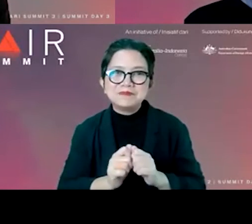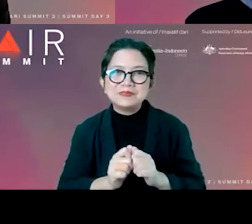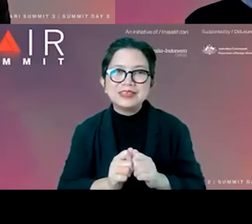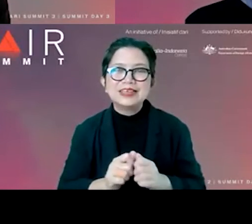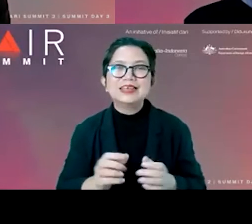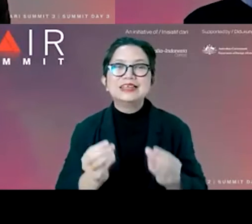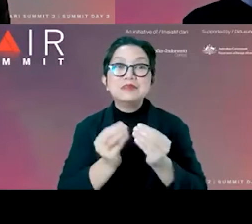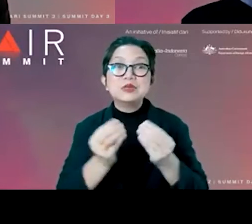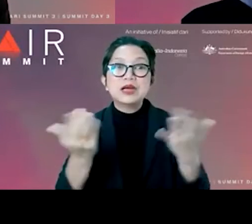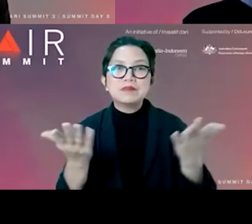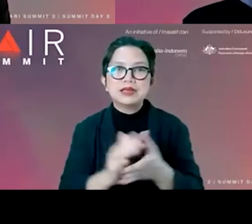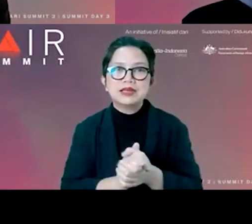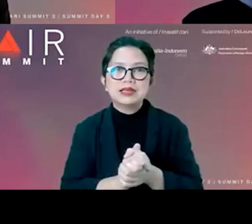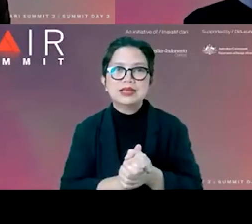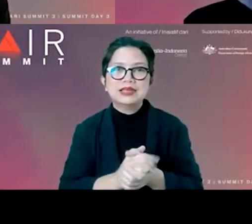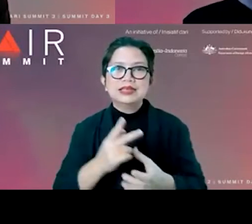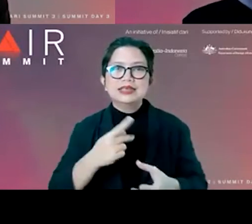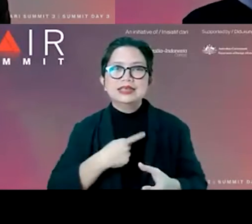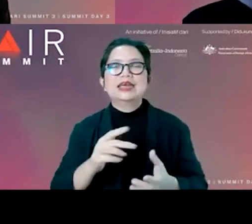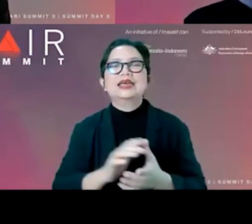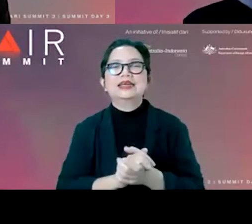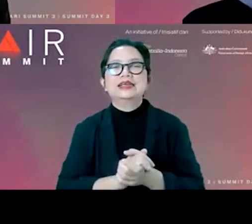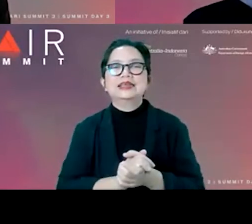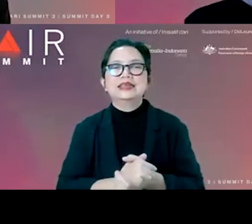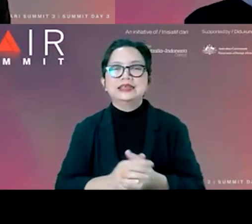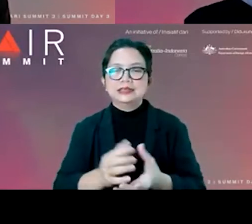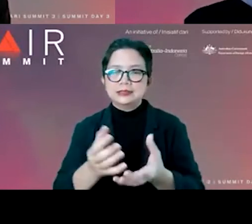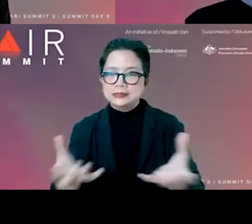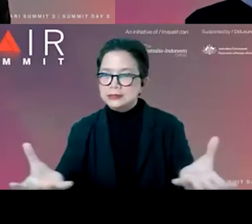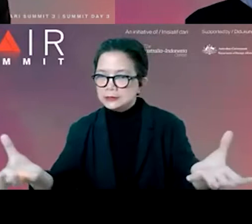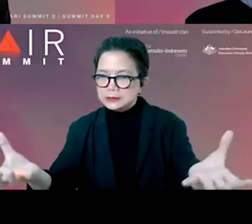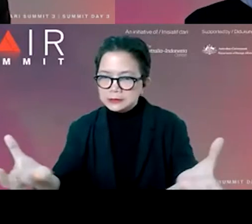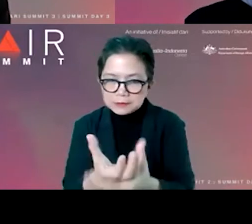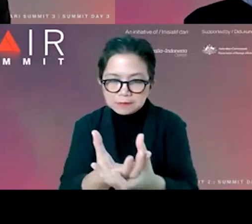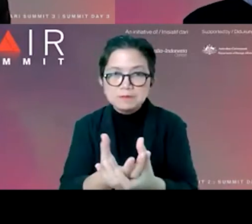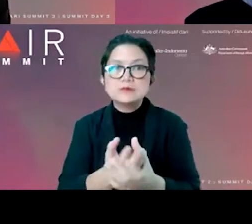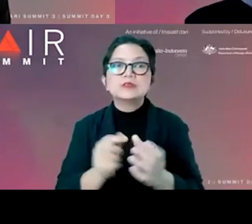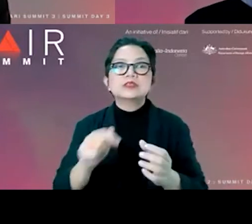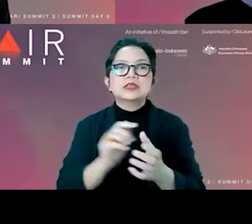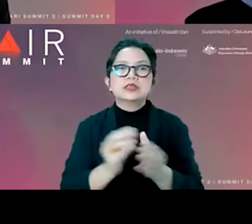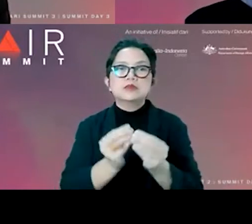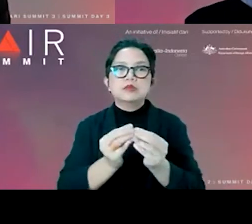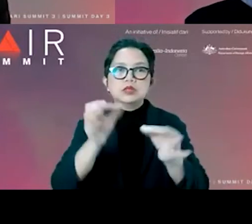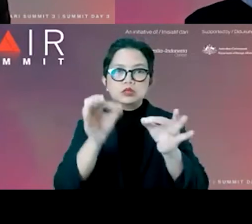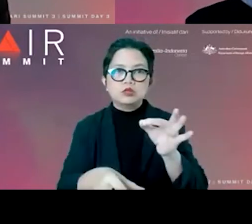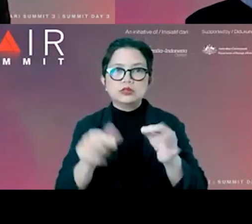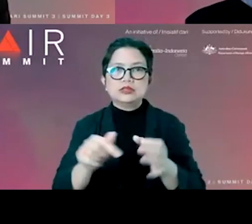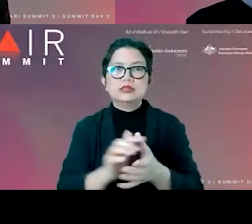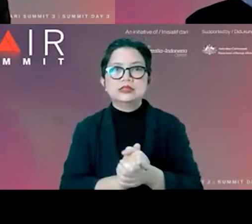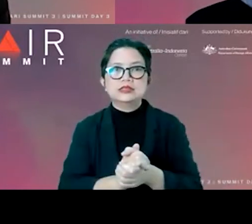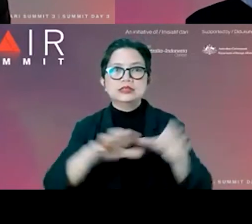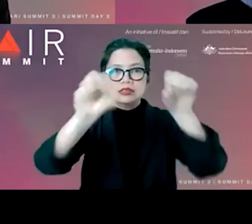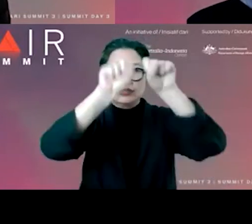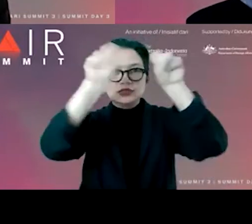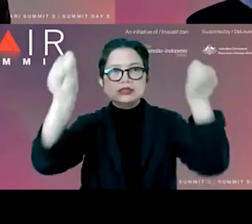the solution. But in this particular case, the model would become more complex. And so most likely it would